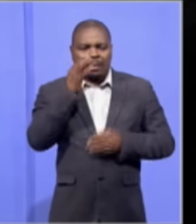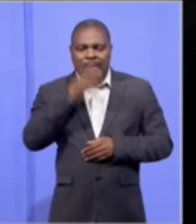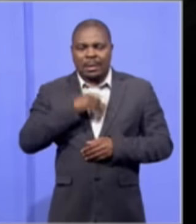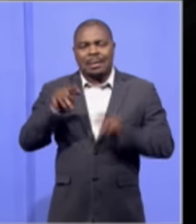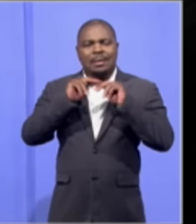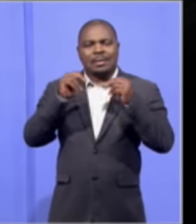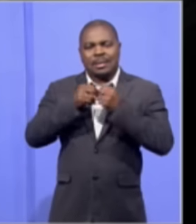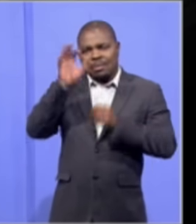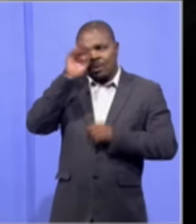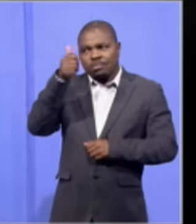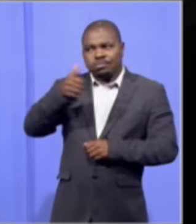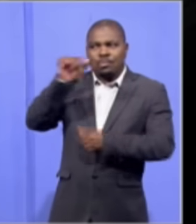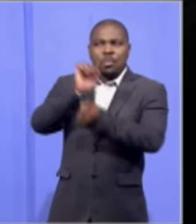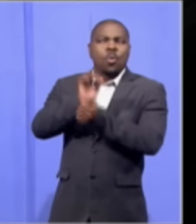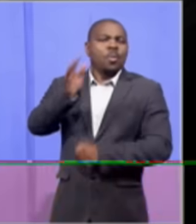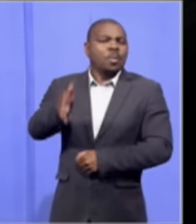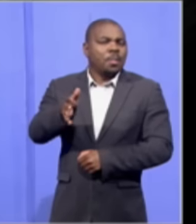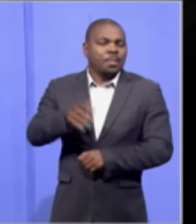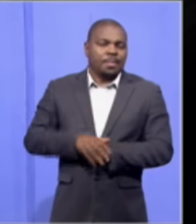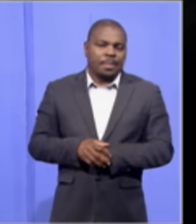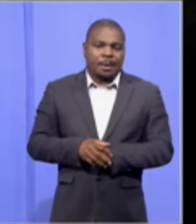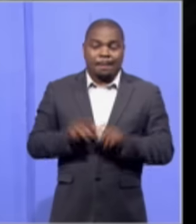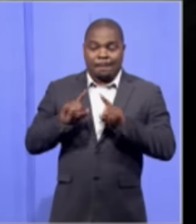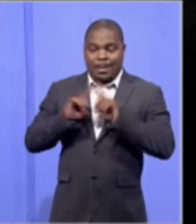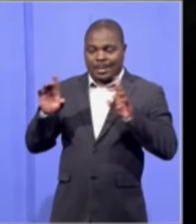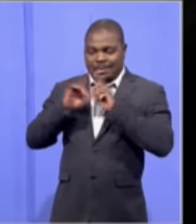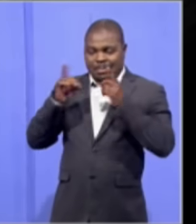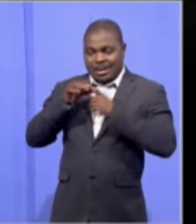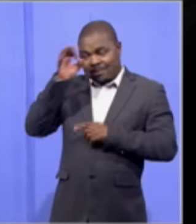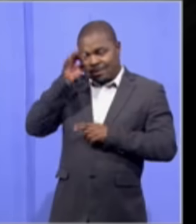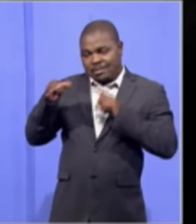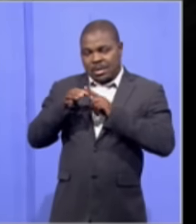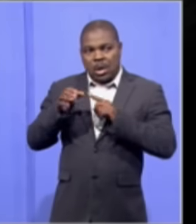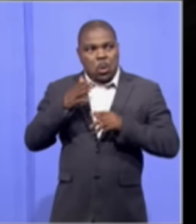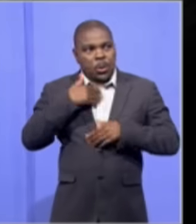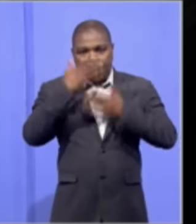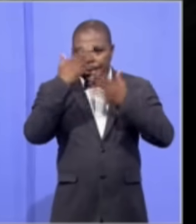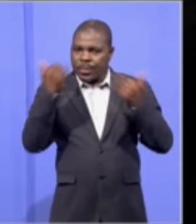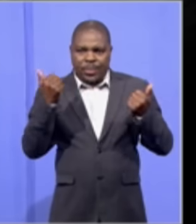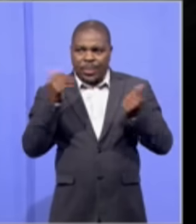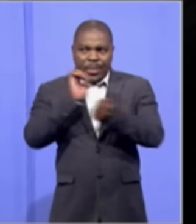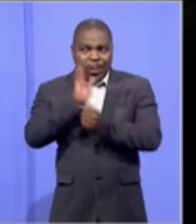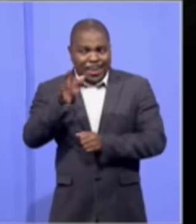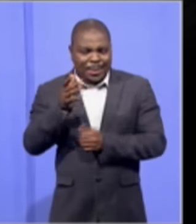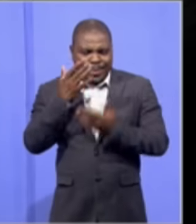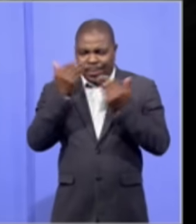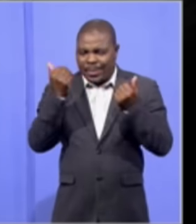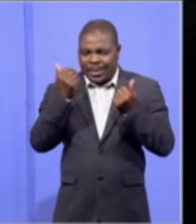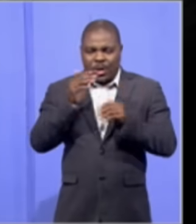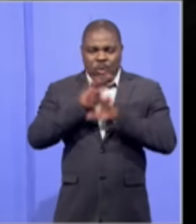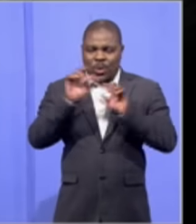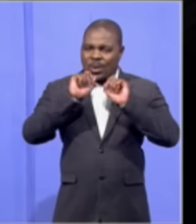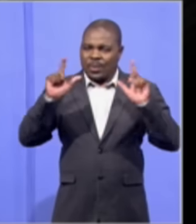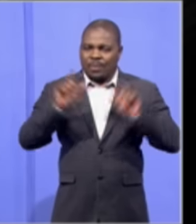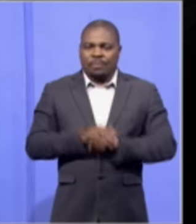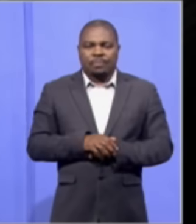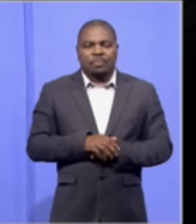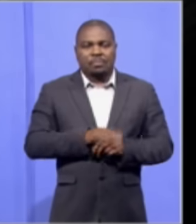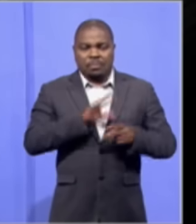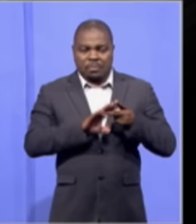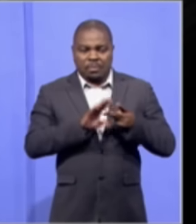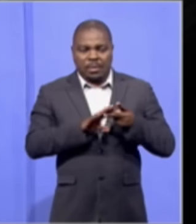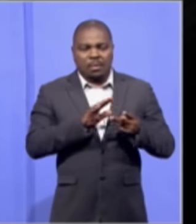Commissioner of Police. As the Ministry of Police, we have not been made aware of such impending arrest. We have also noted the response from